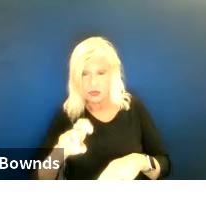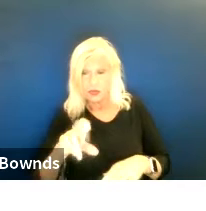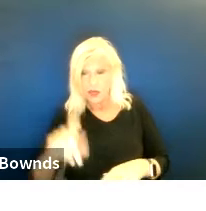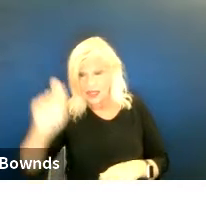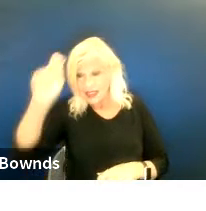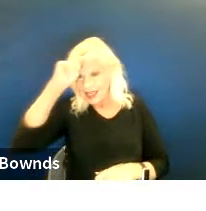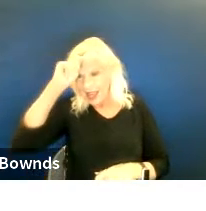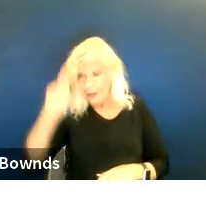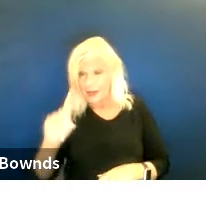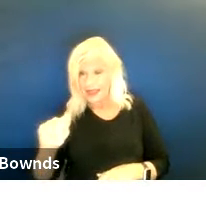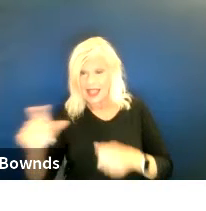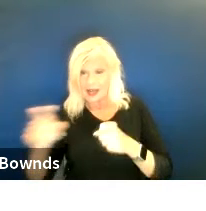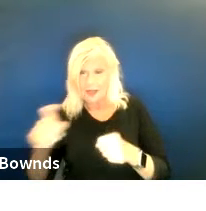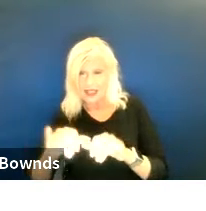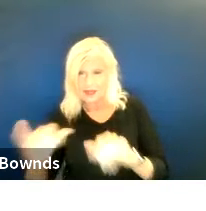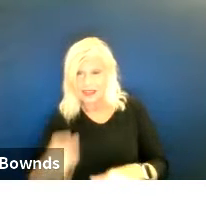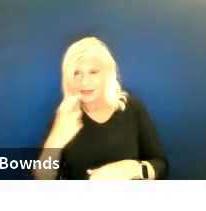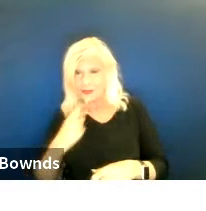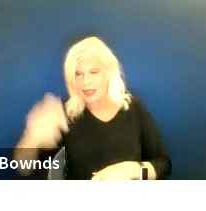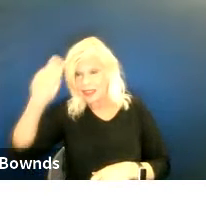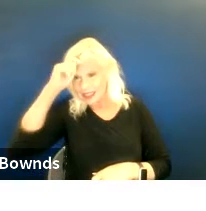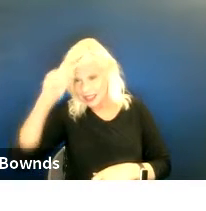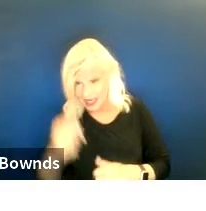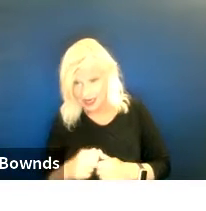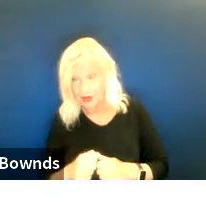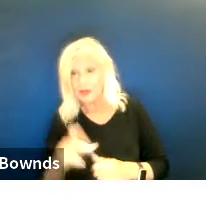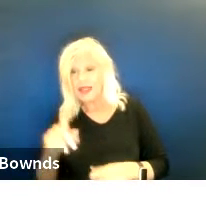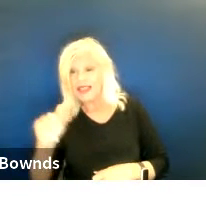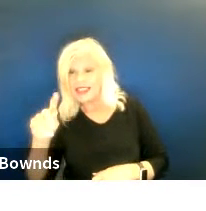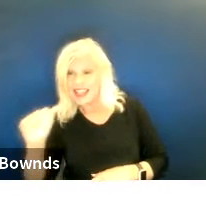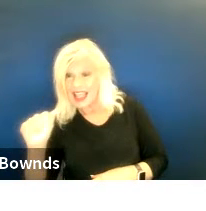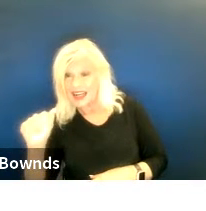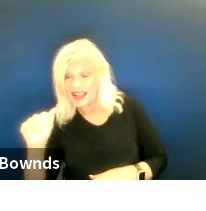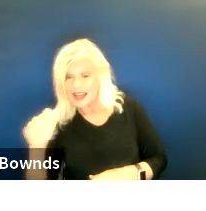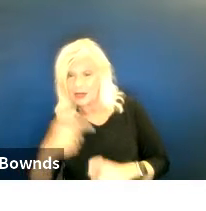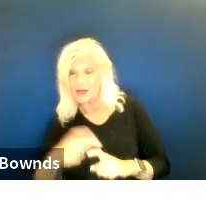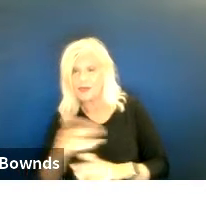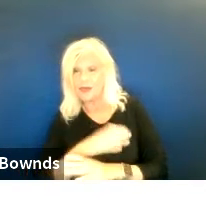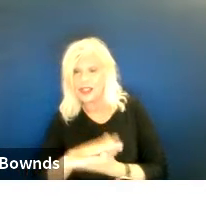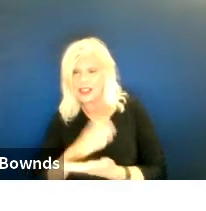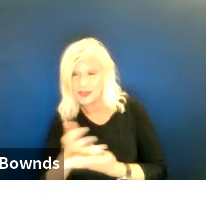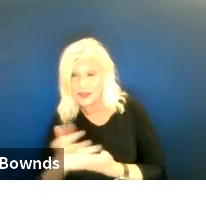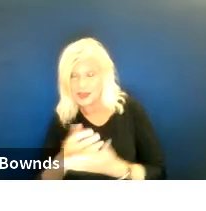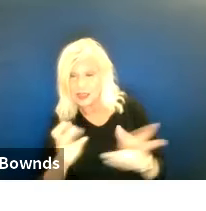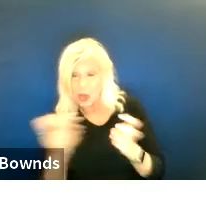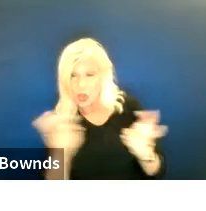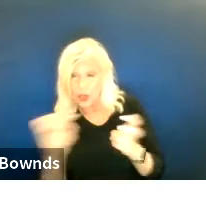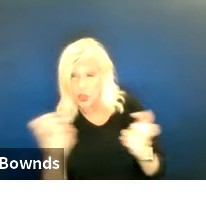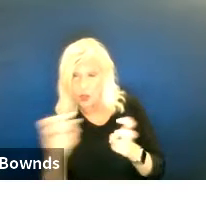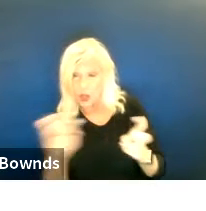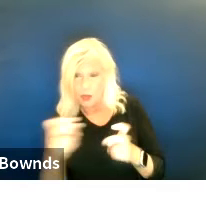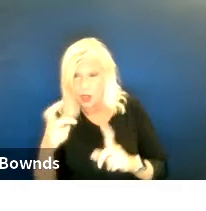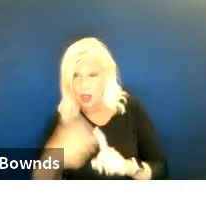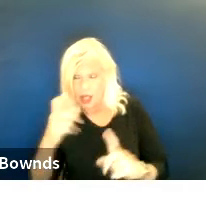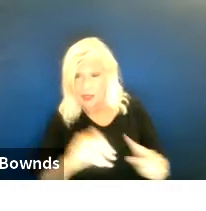management system. So the RERCREC system keeps pulling data from our pre-screening website and automatically